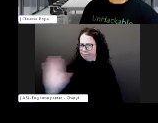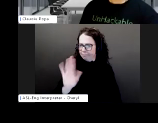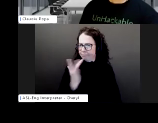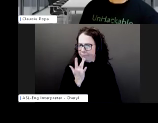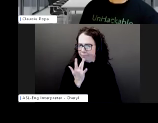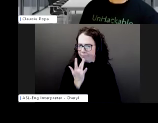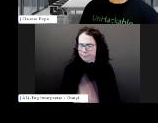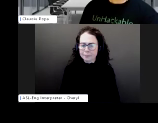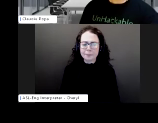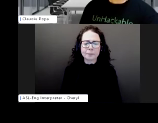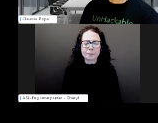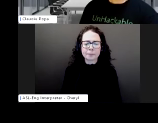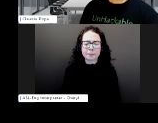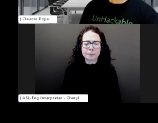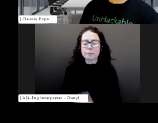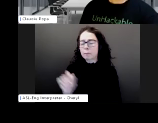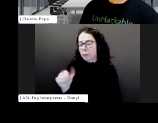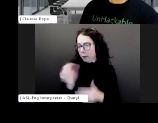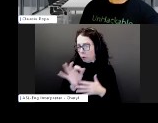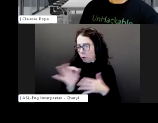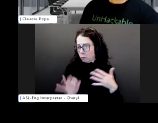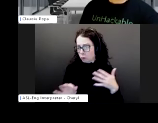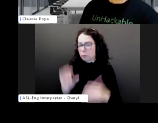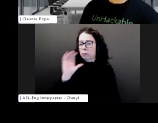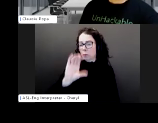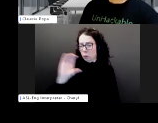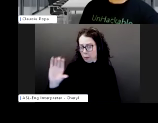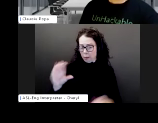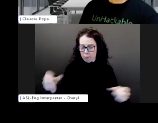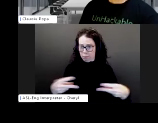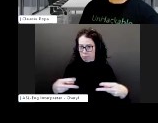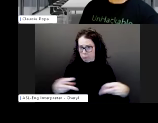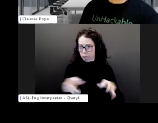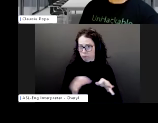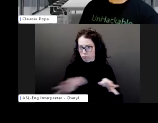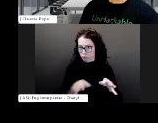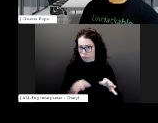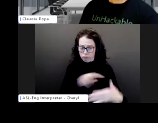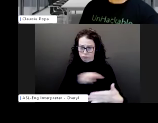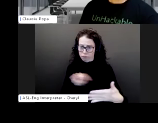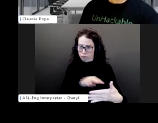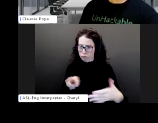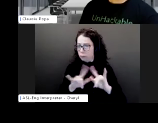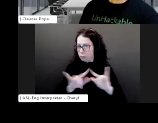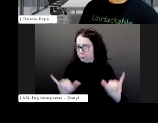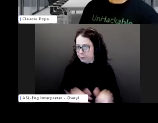Closed captioning is also available if you wish to turn it on to be able to follow along.